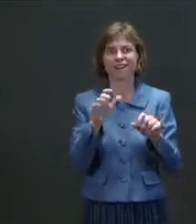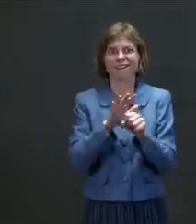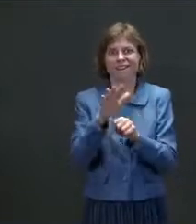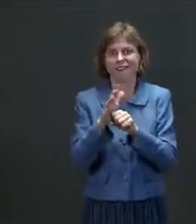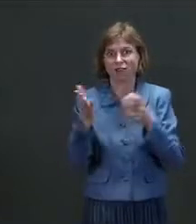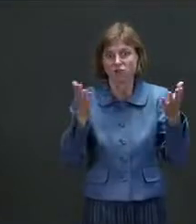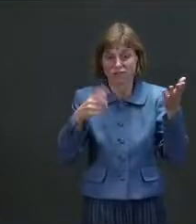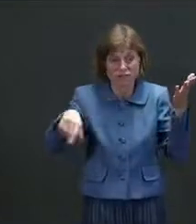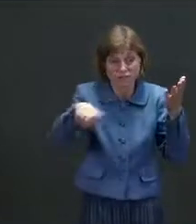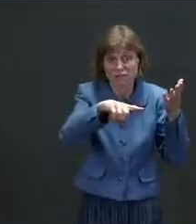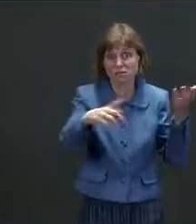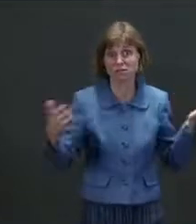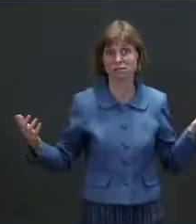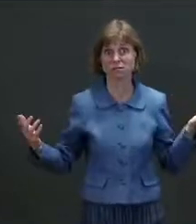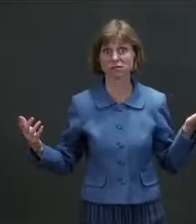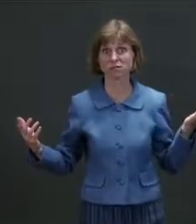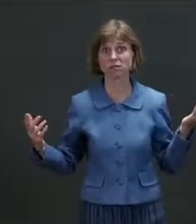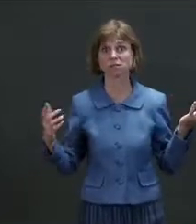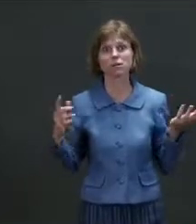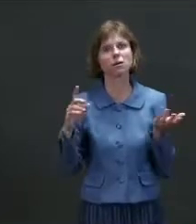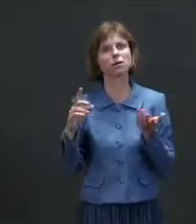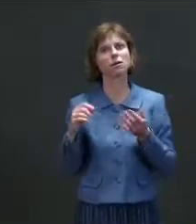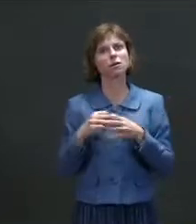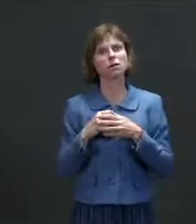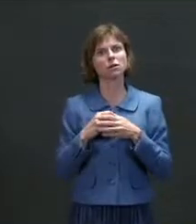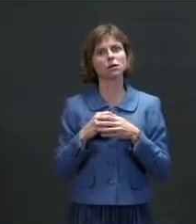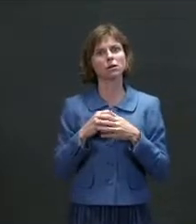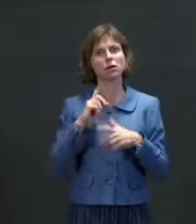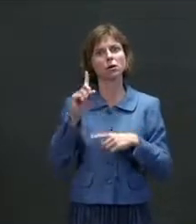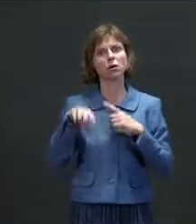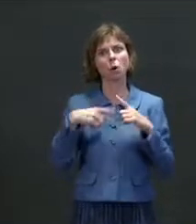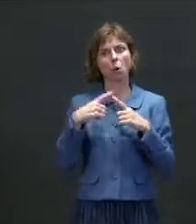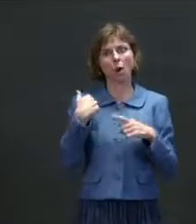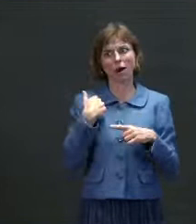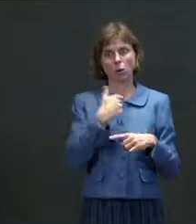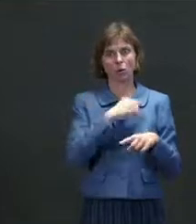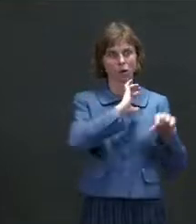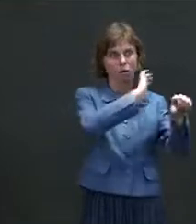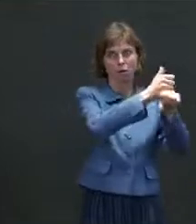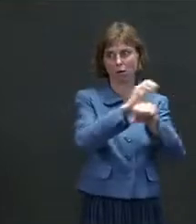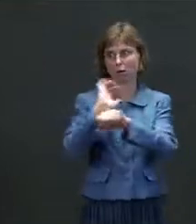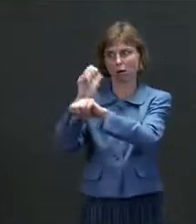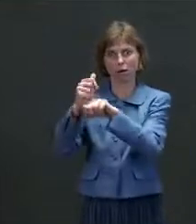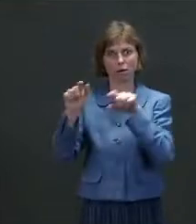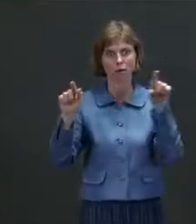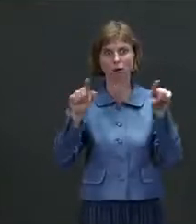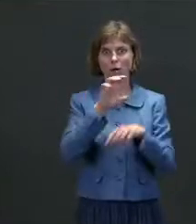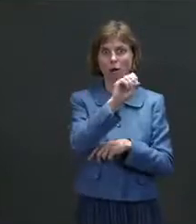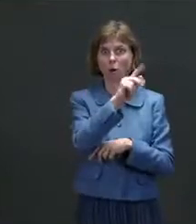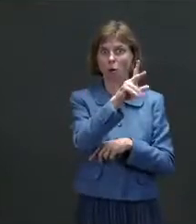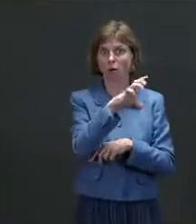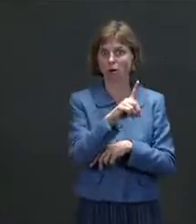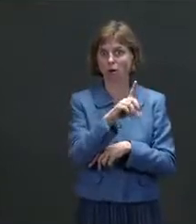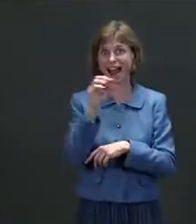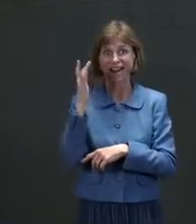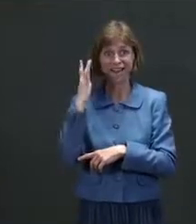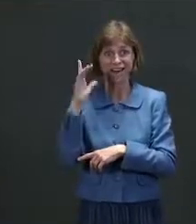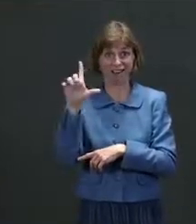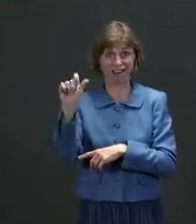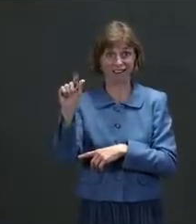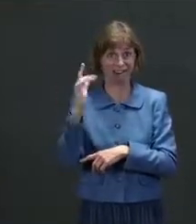we operate and we open those two sites in Oakland and Los Angeles is we are going